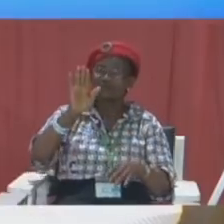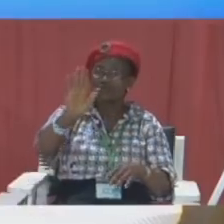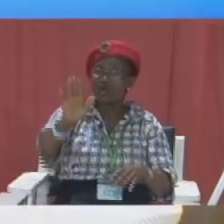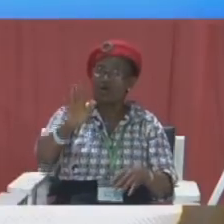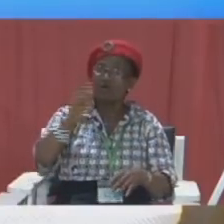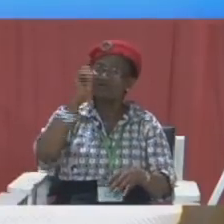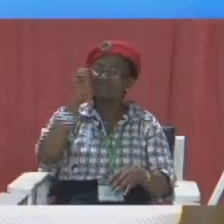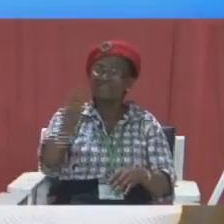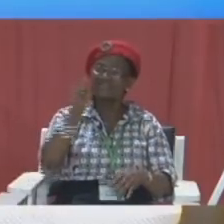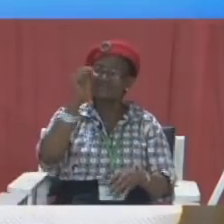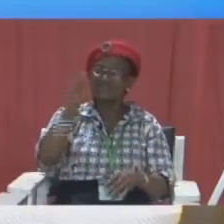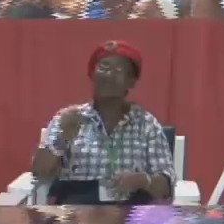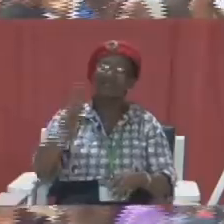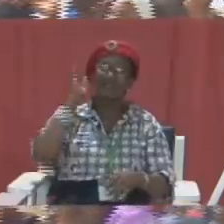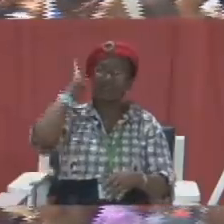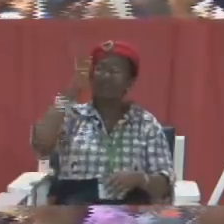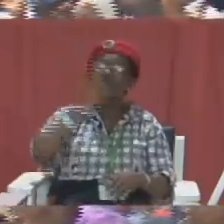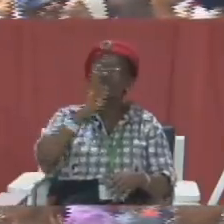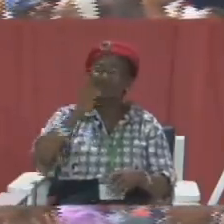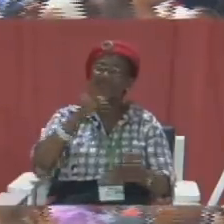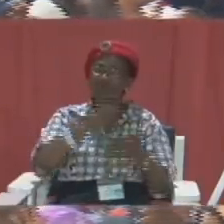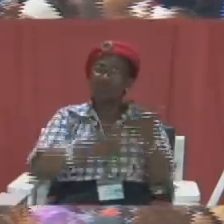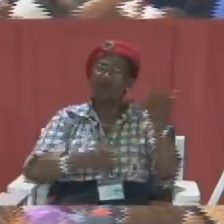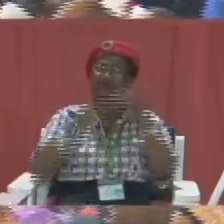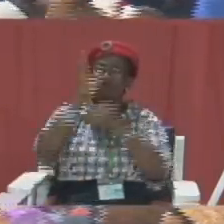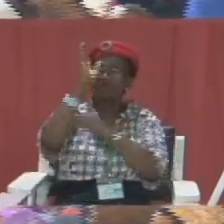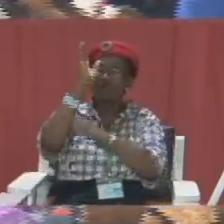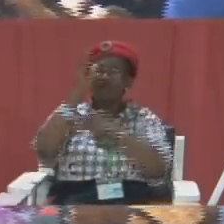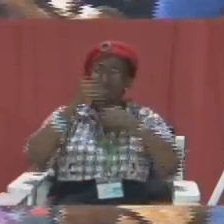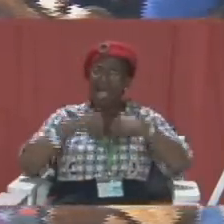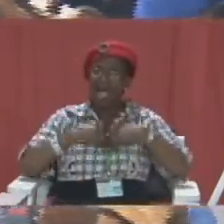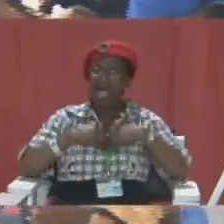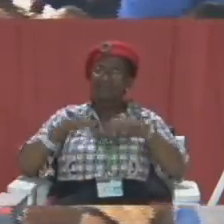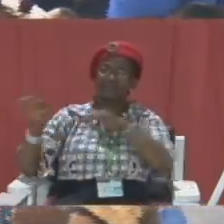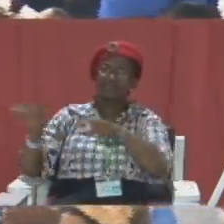through you. Eri re. Amen.